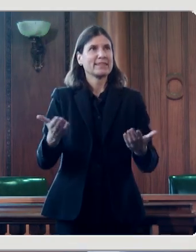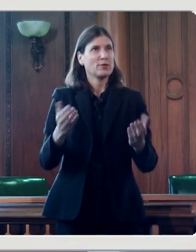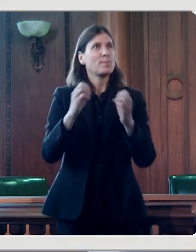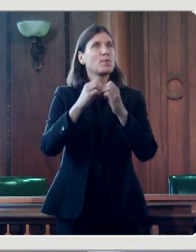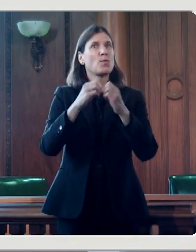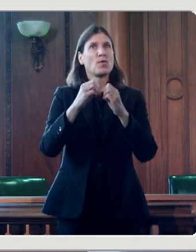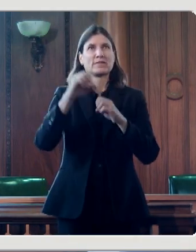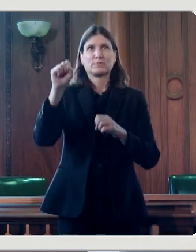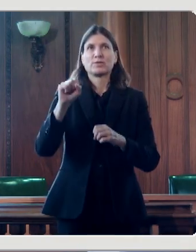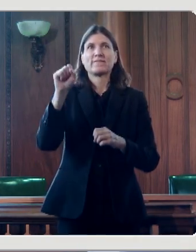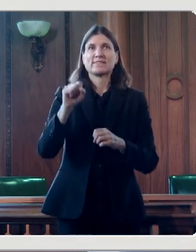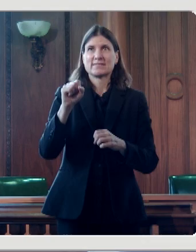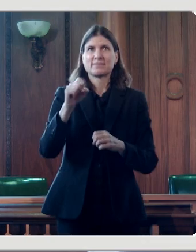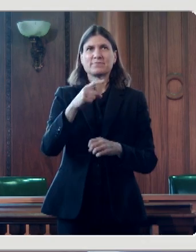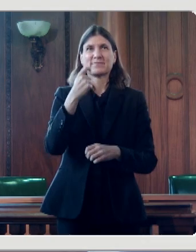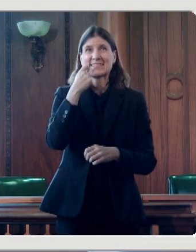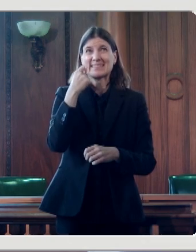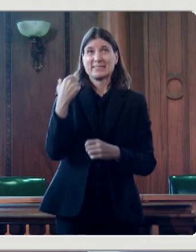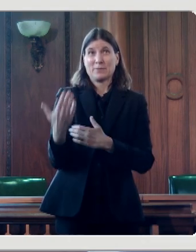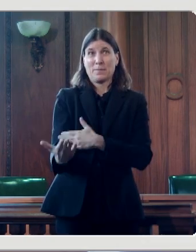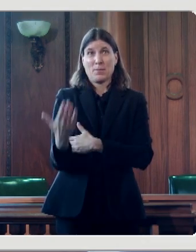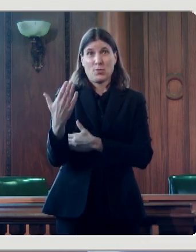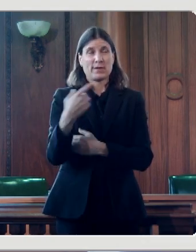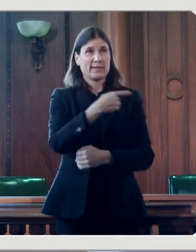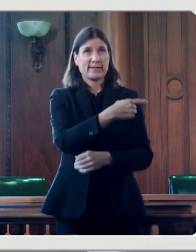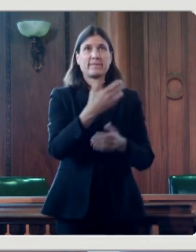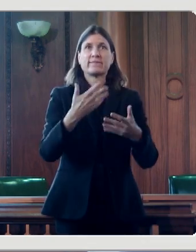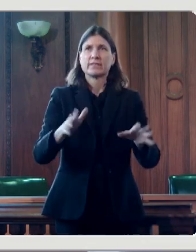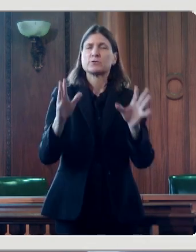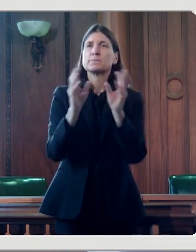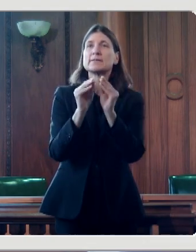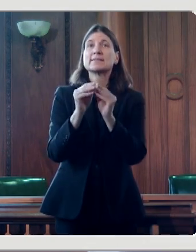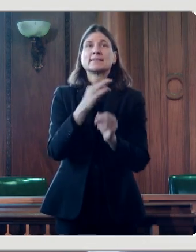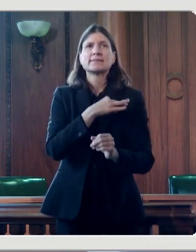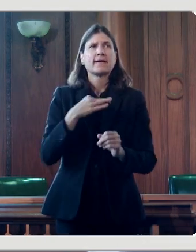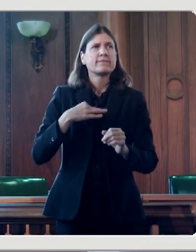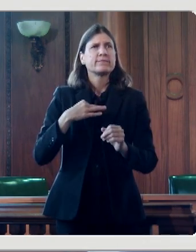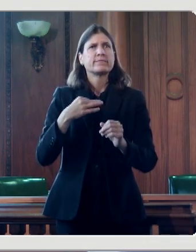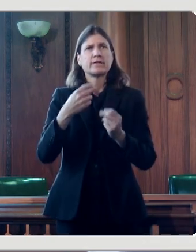heads meeting, and we're at a critical juncture right now.